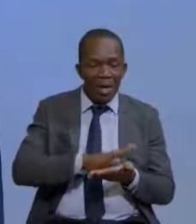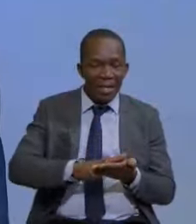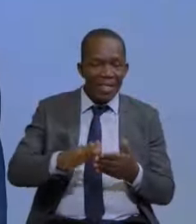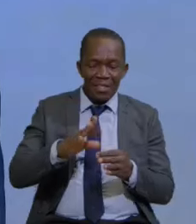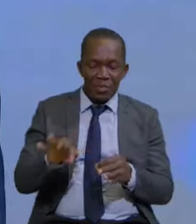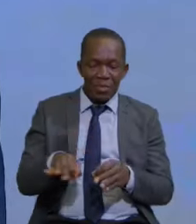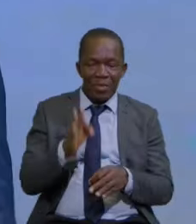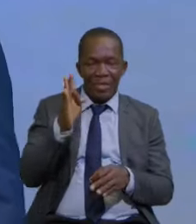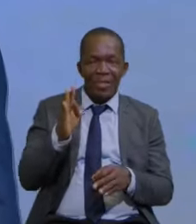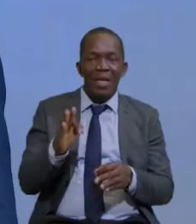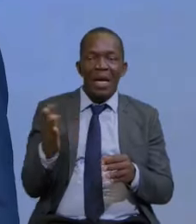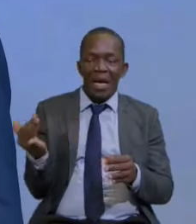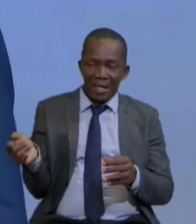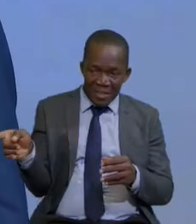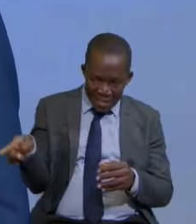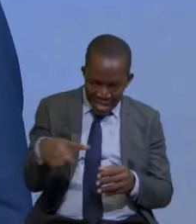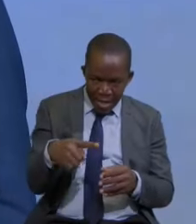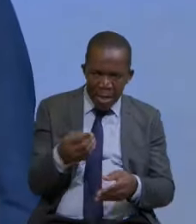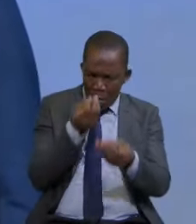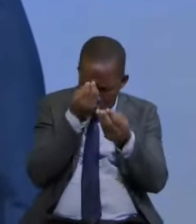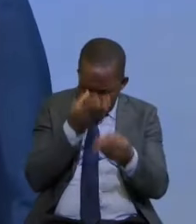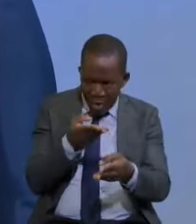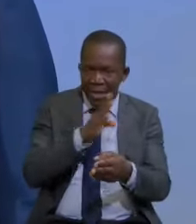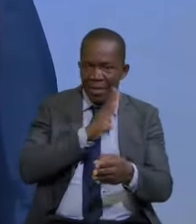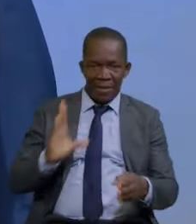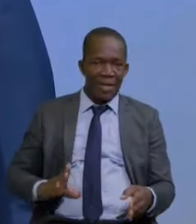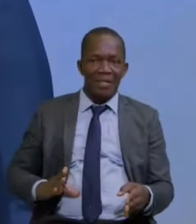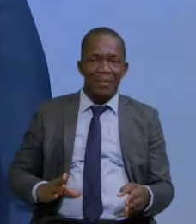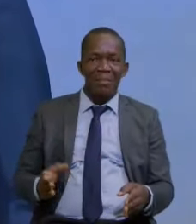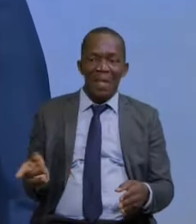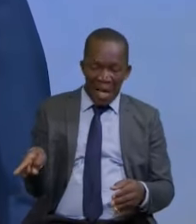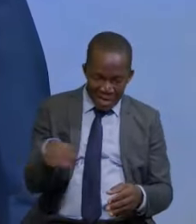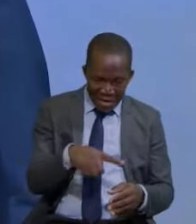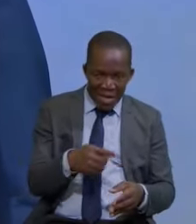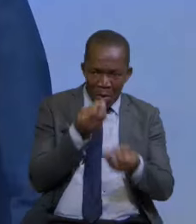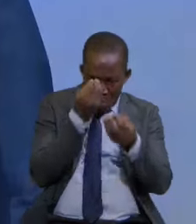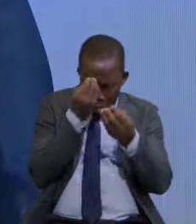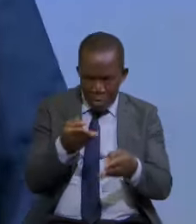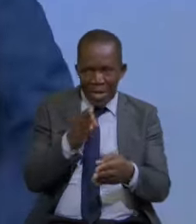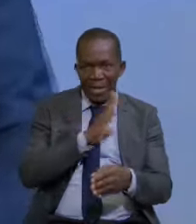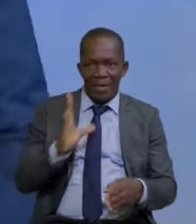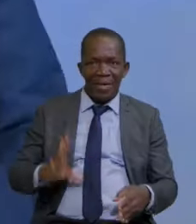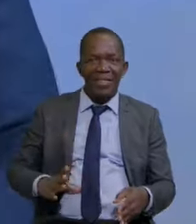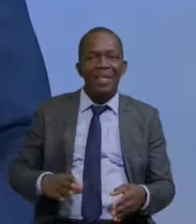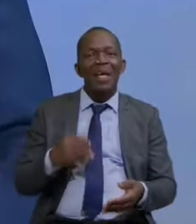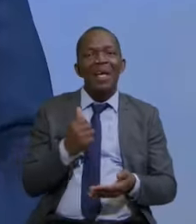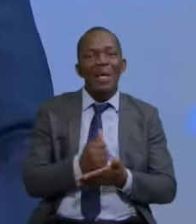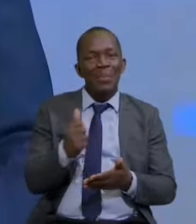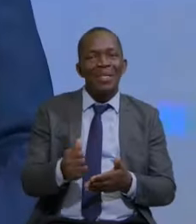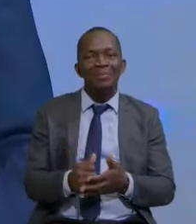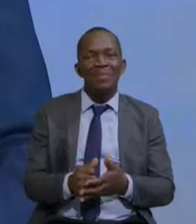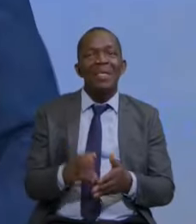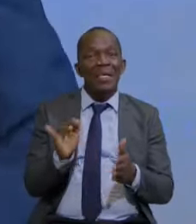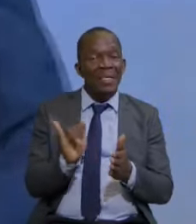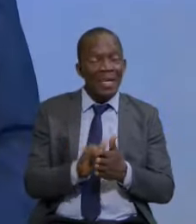out. And they come out. That thing destroying you on the